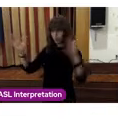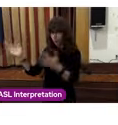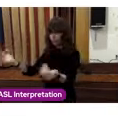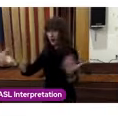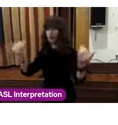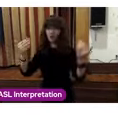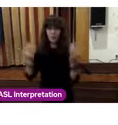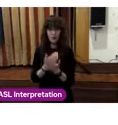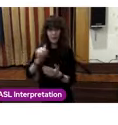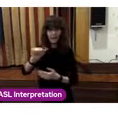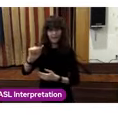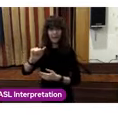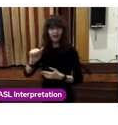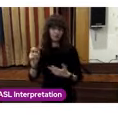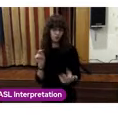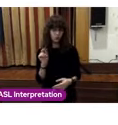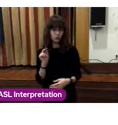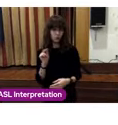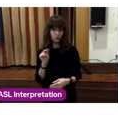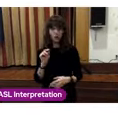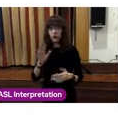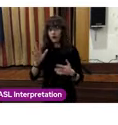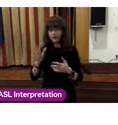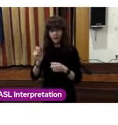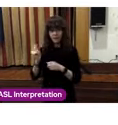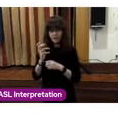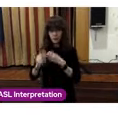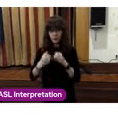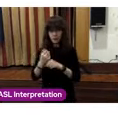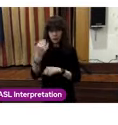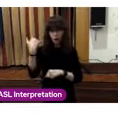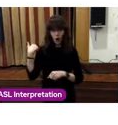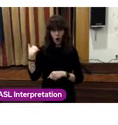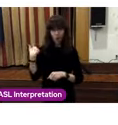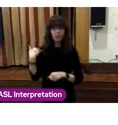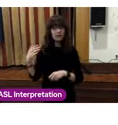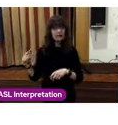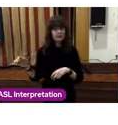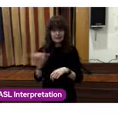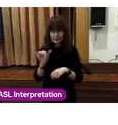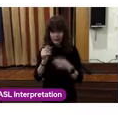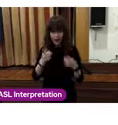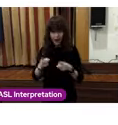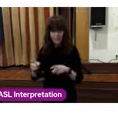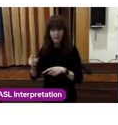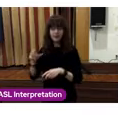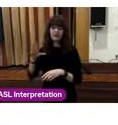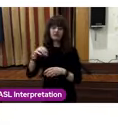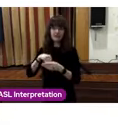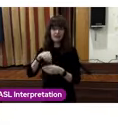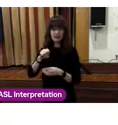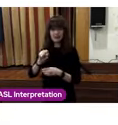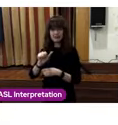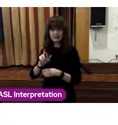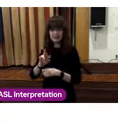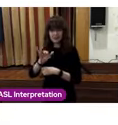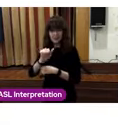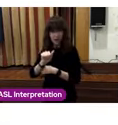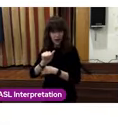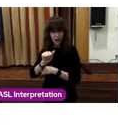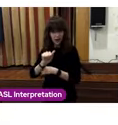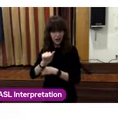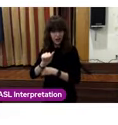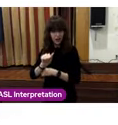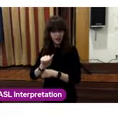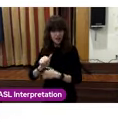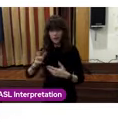before, when very similar things were unfolding with Russian intervention in Syria. What we were hearing back then,